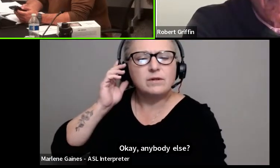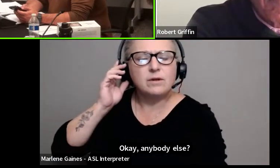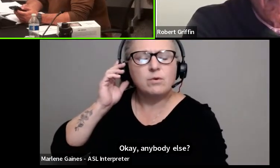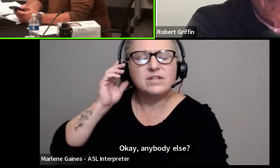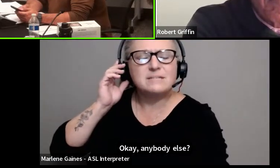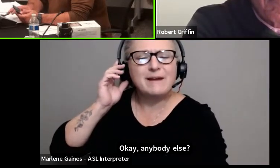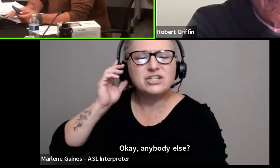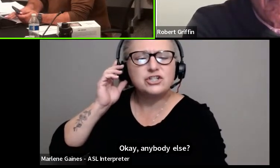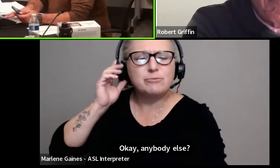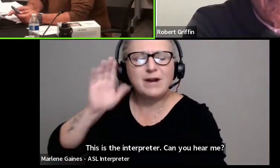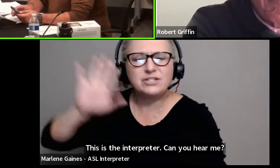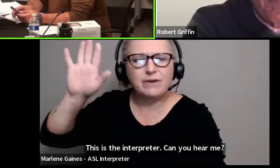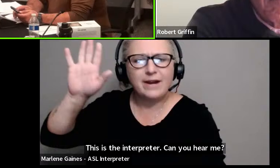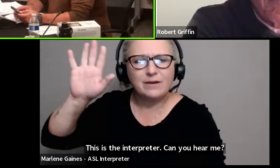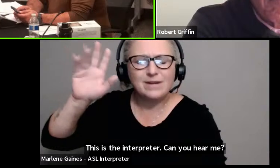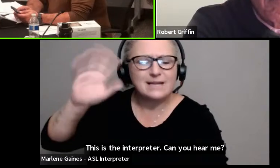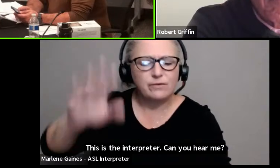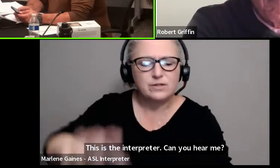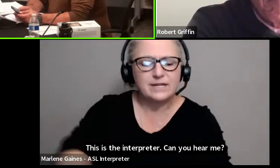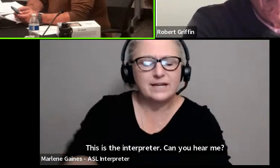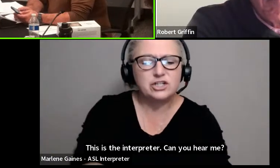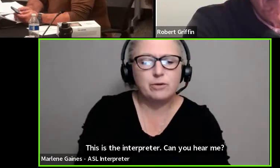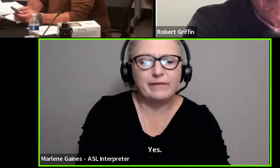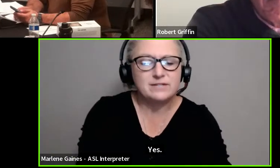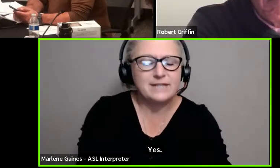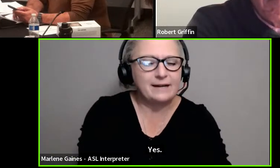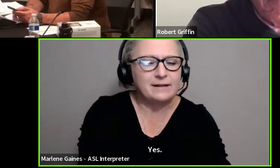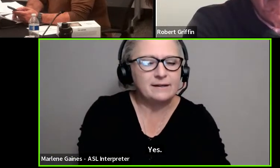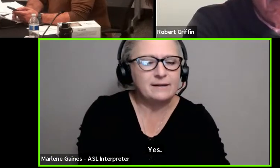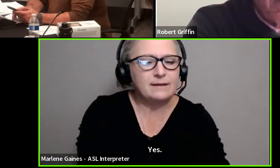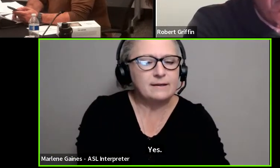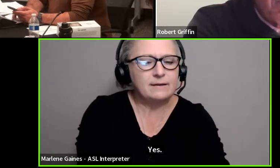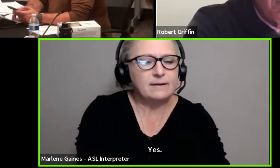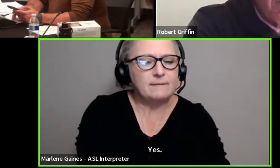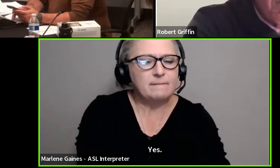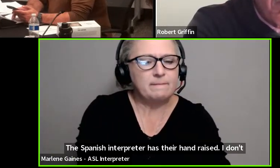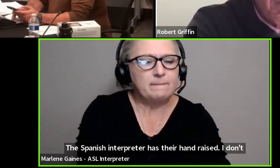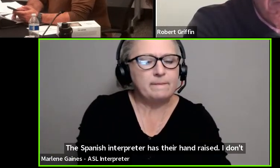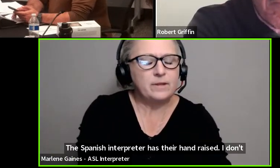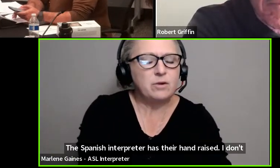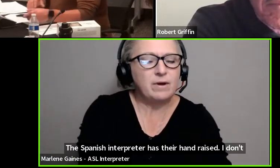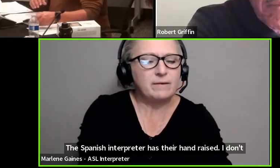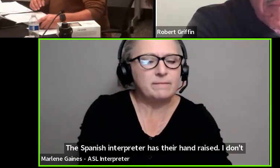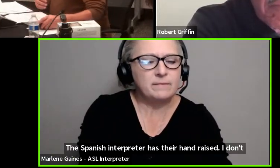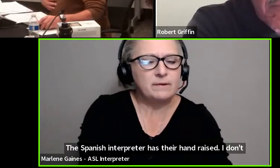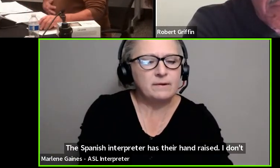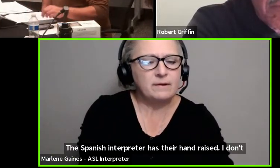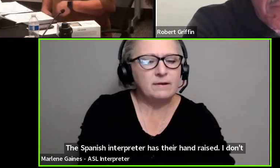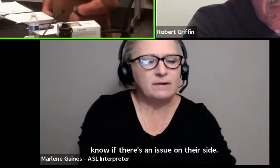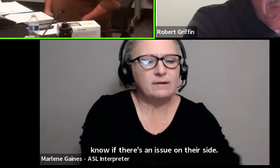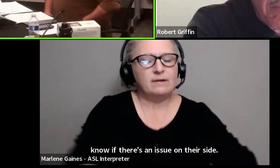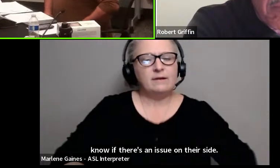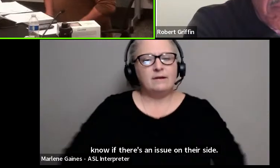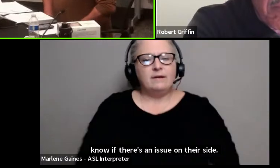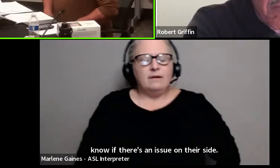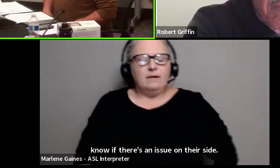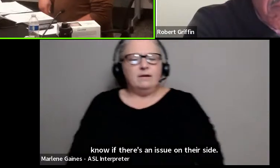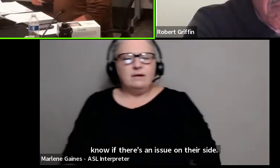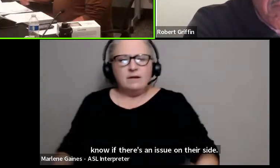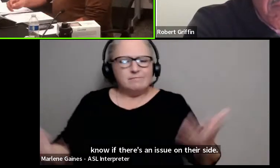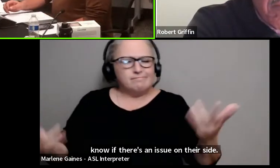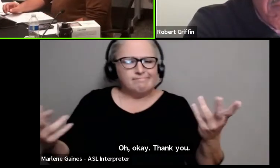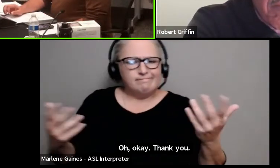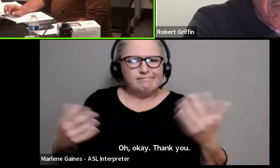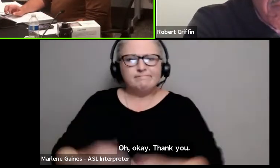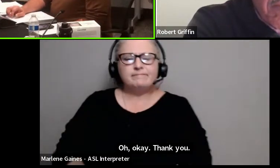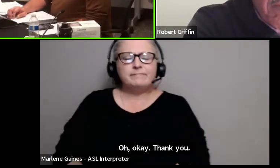Yes. The Spanish interpreter has their hand raised. I don't know if there's an issue on their side. Oh, okay. Thank you. You're welcome. Oh, I don't see them anymore.